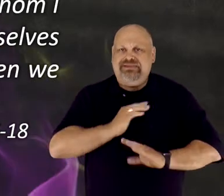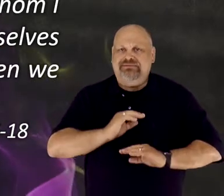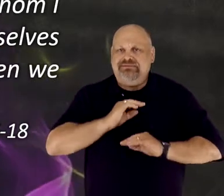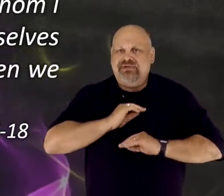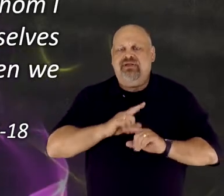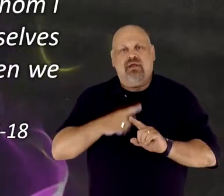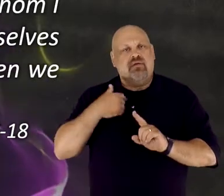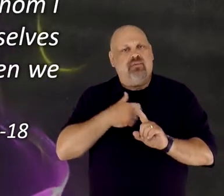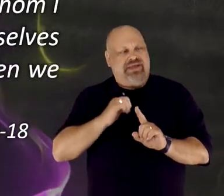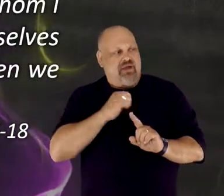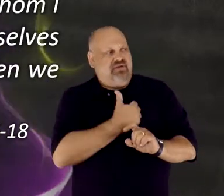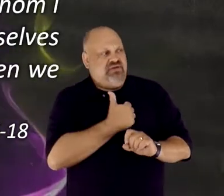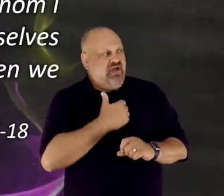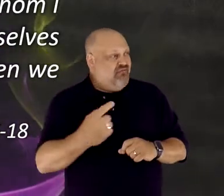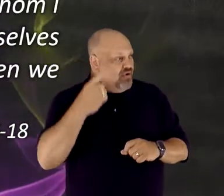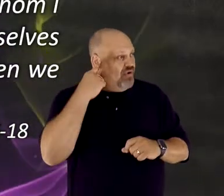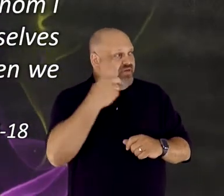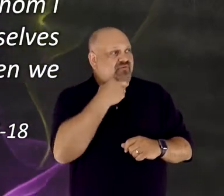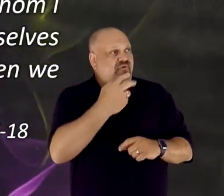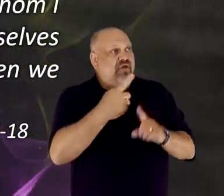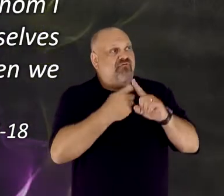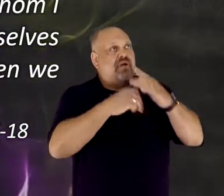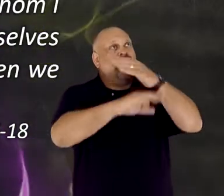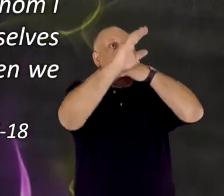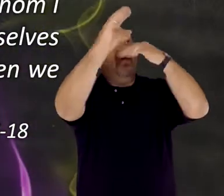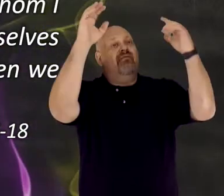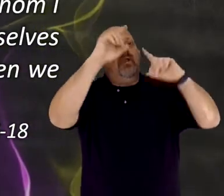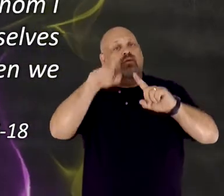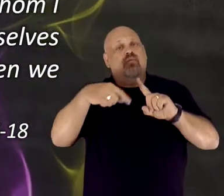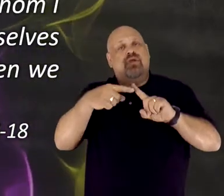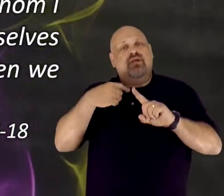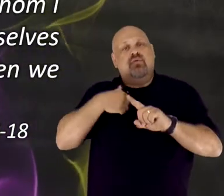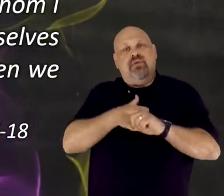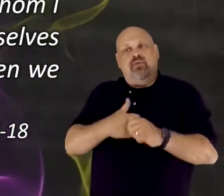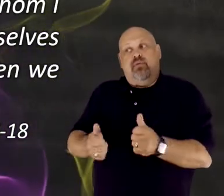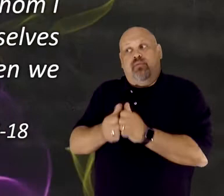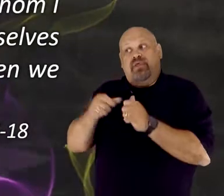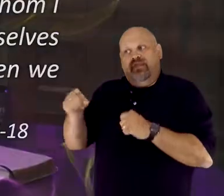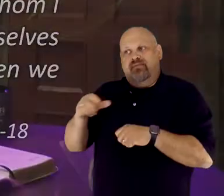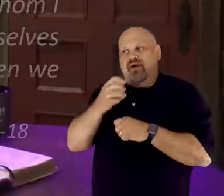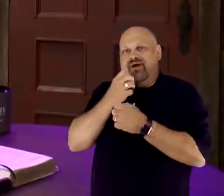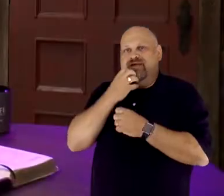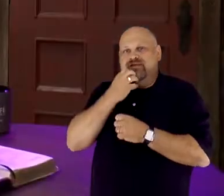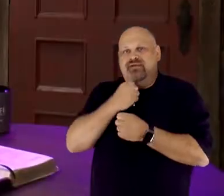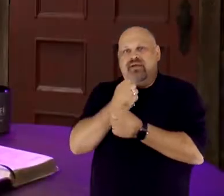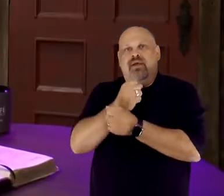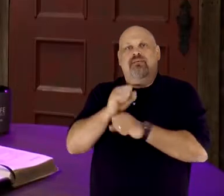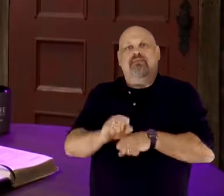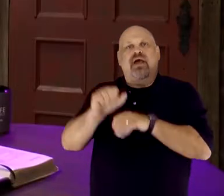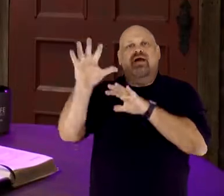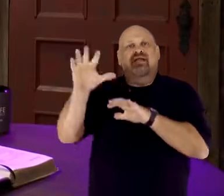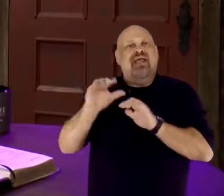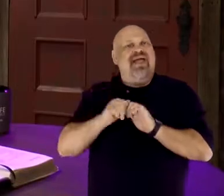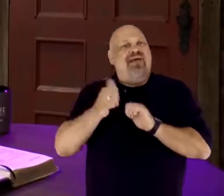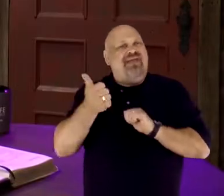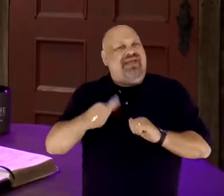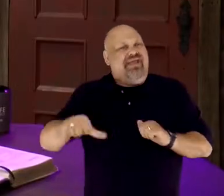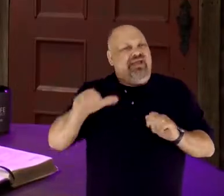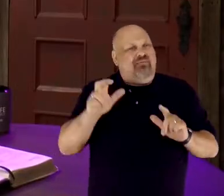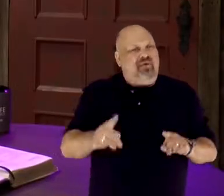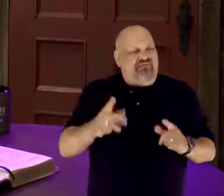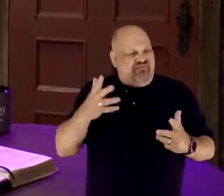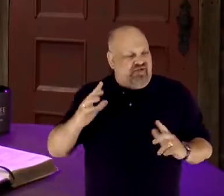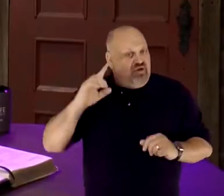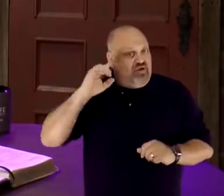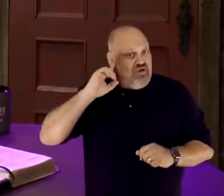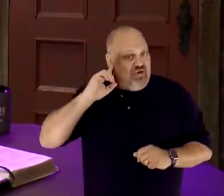ourselves heard this voice that came from heaven when we were with him on the sacred mountain. How does anyone who has heard the